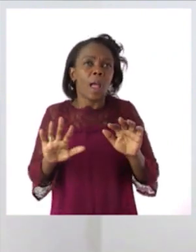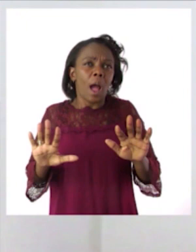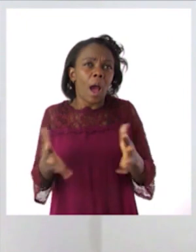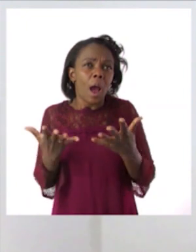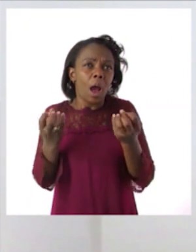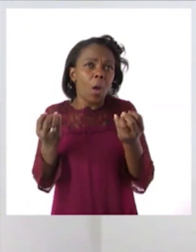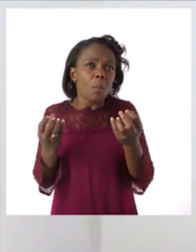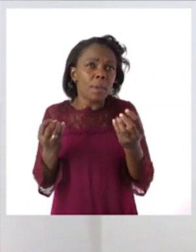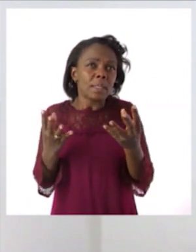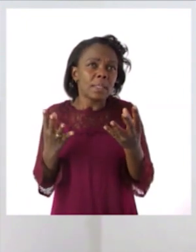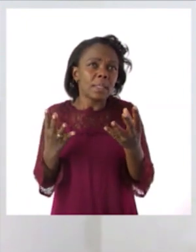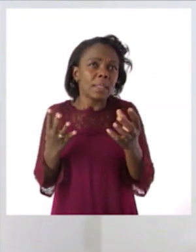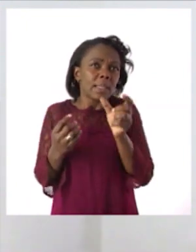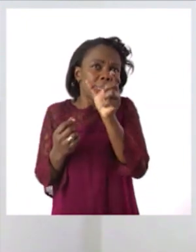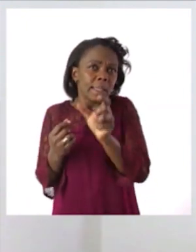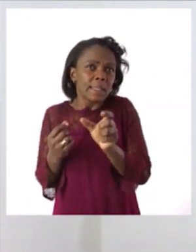syllables? 3. Where do I cut?